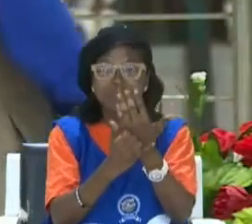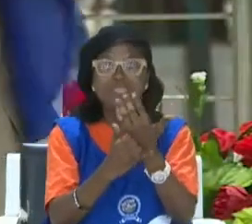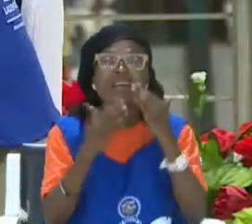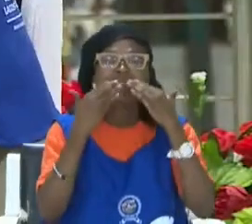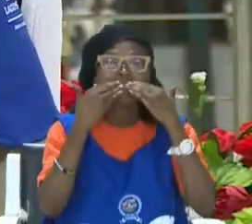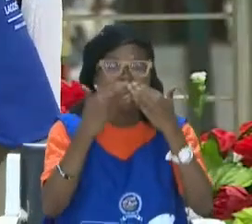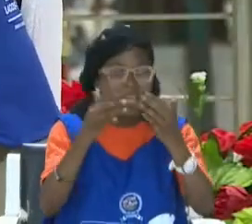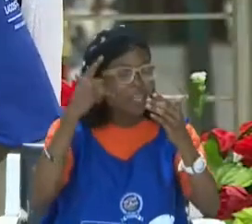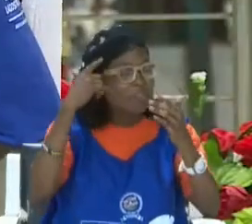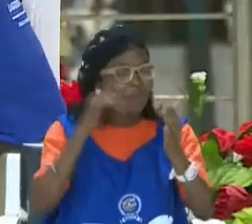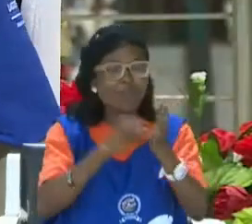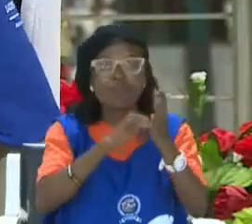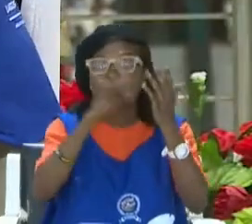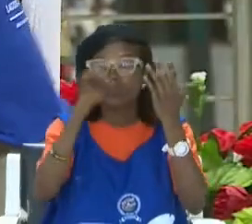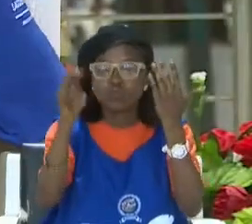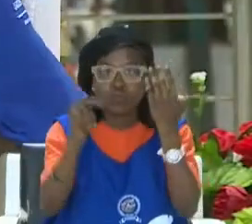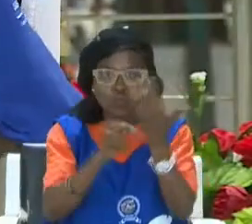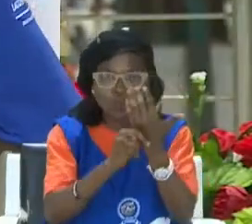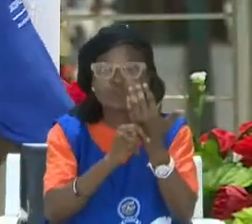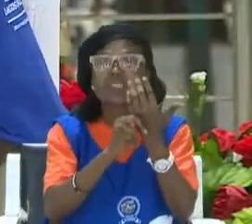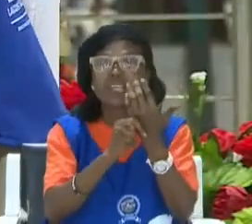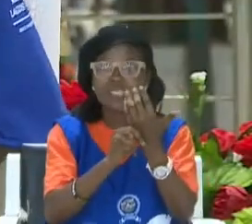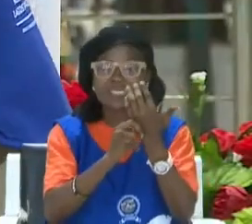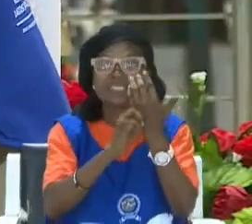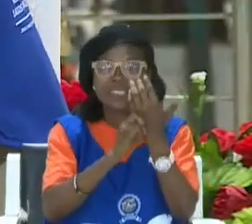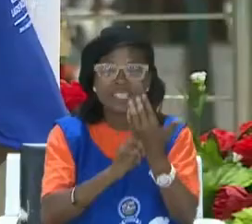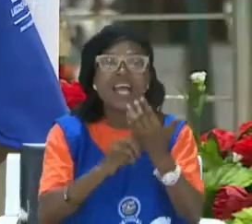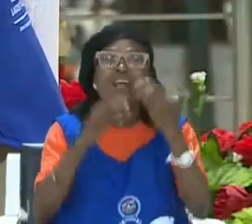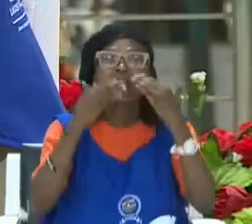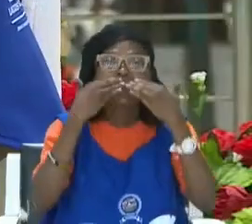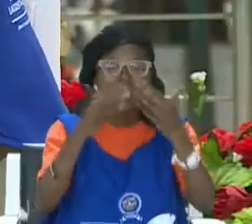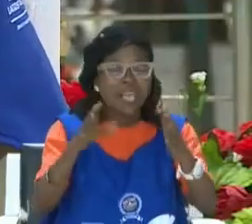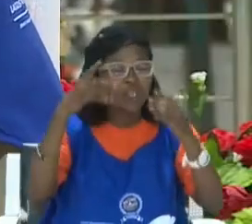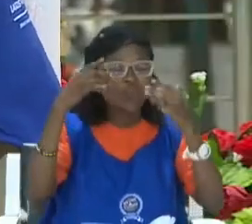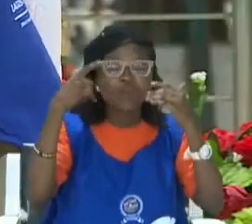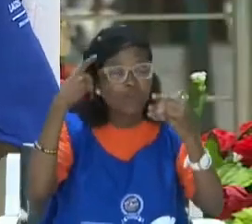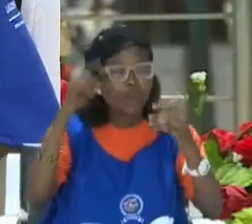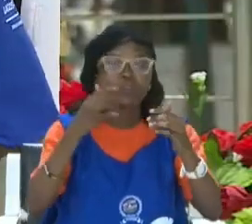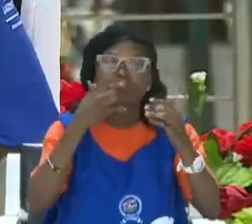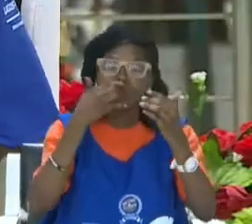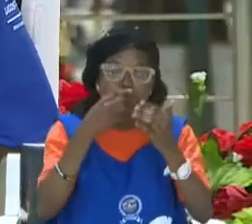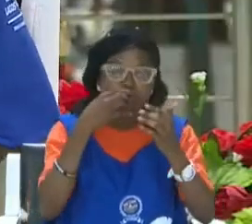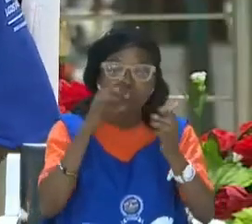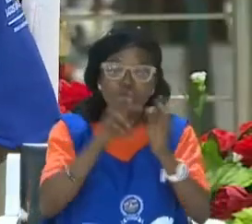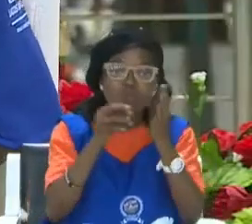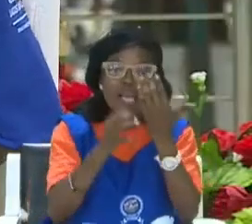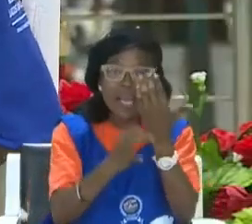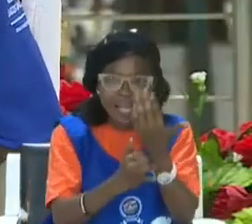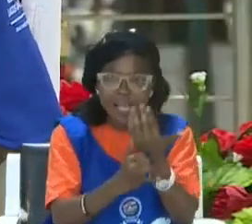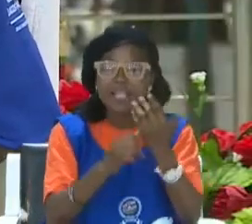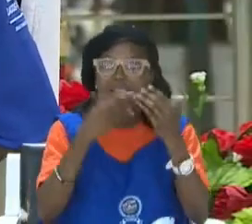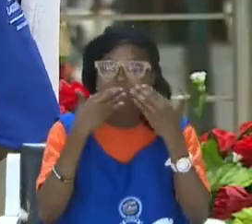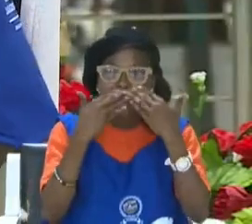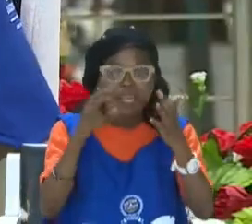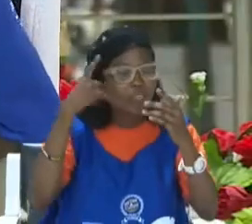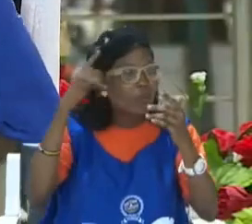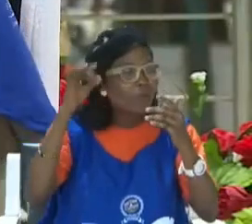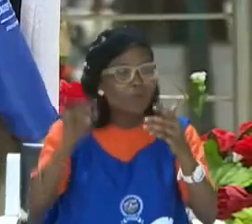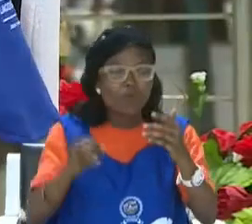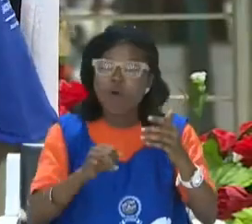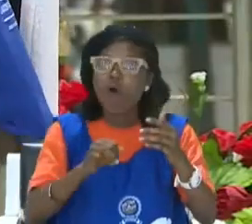Thank you for June. Thank you for July. Thank you for August.